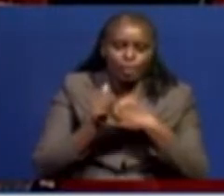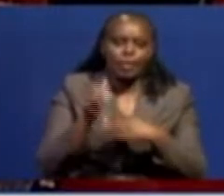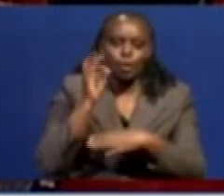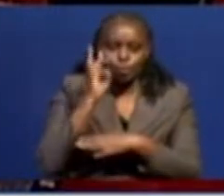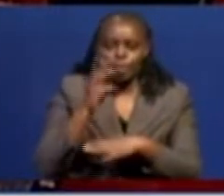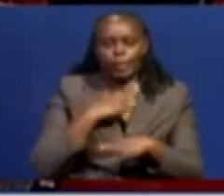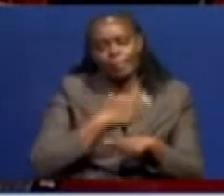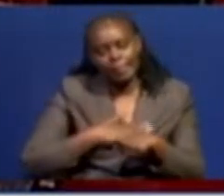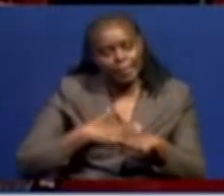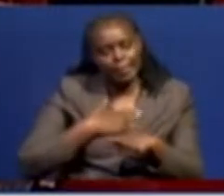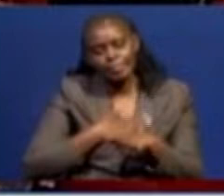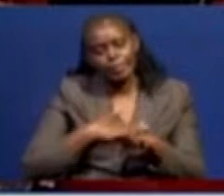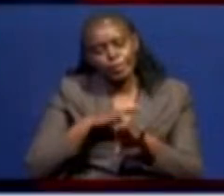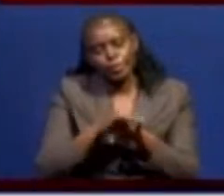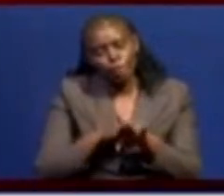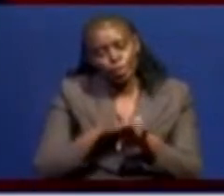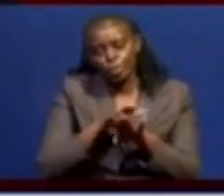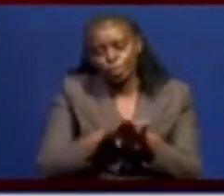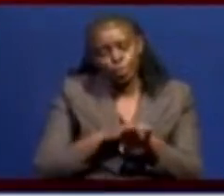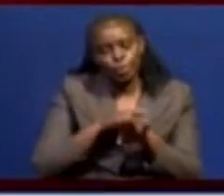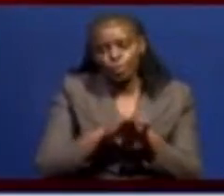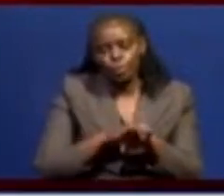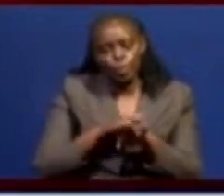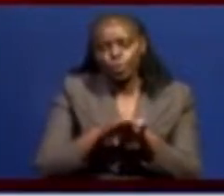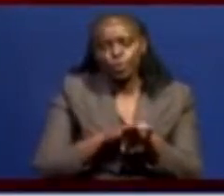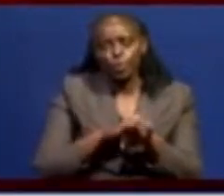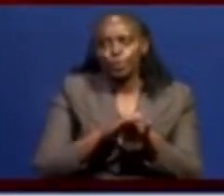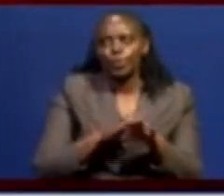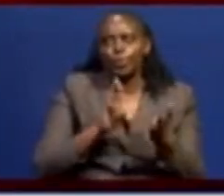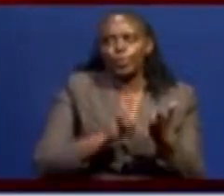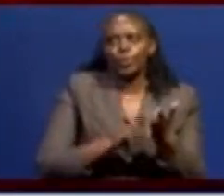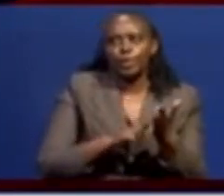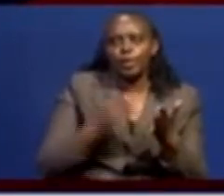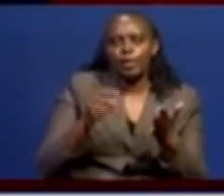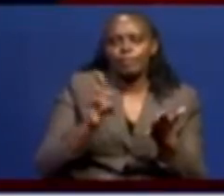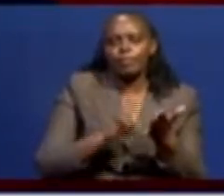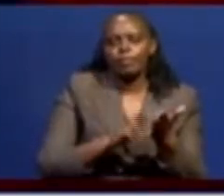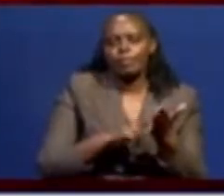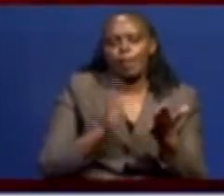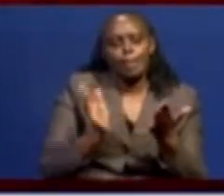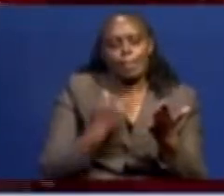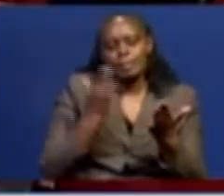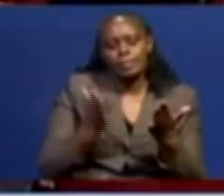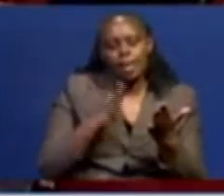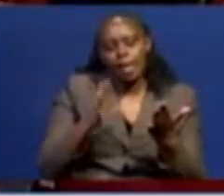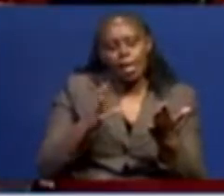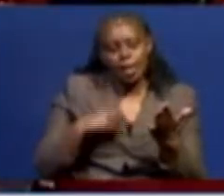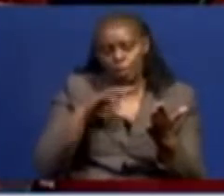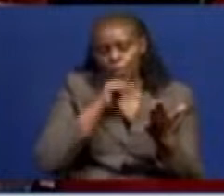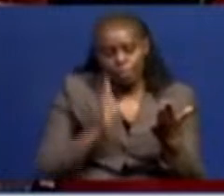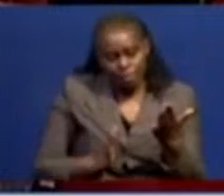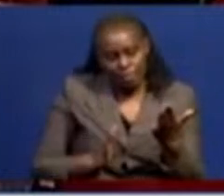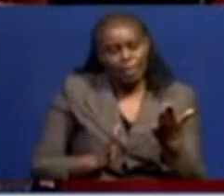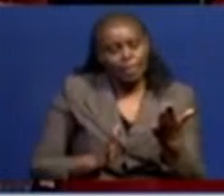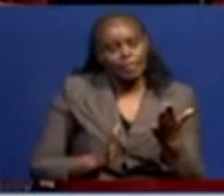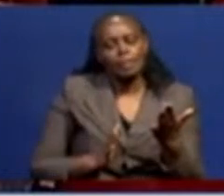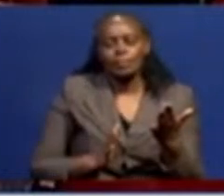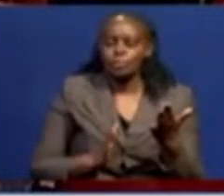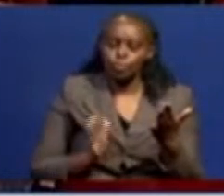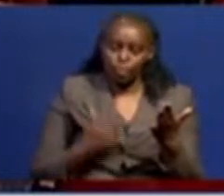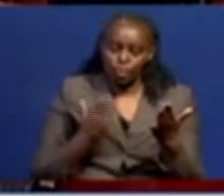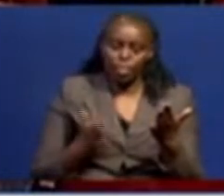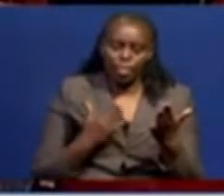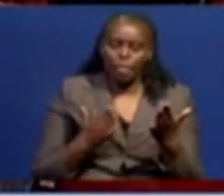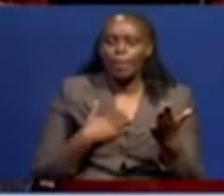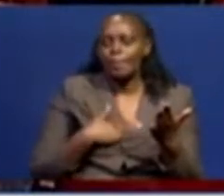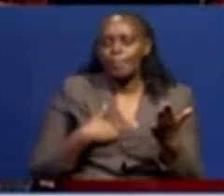leading the witness. So if you can go slow, we are slightly, we're also recording. So, Council, if you refer to a page, allow the senators to get